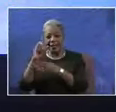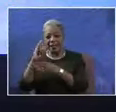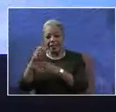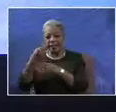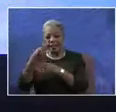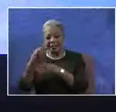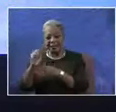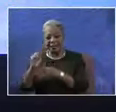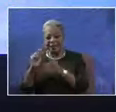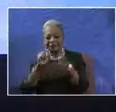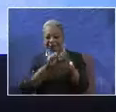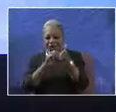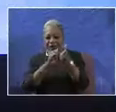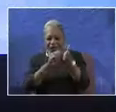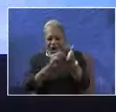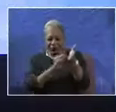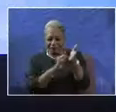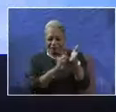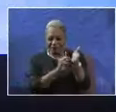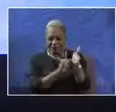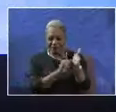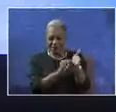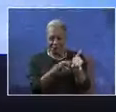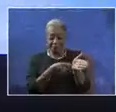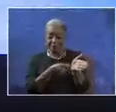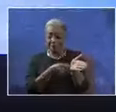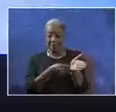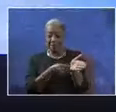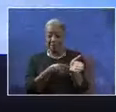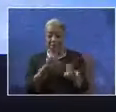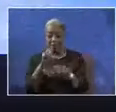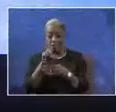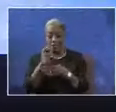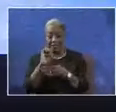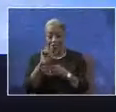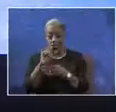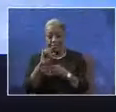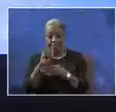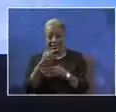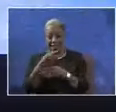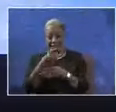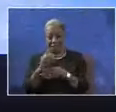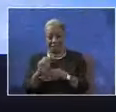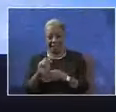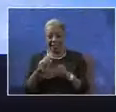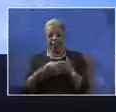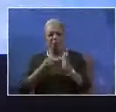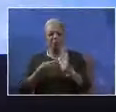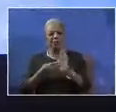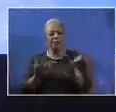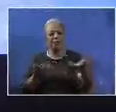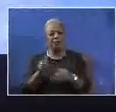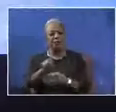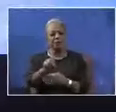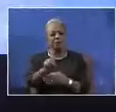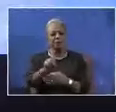you delight in the census? And that word delight literally means